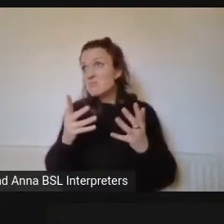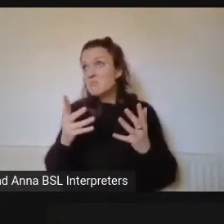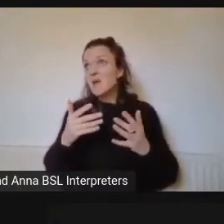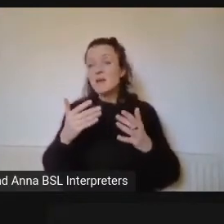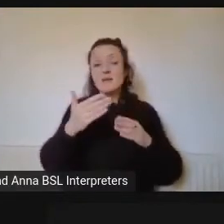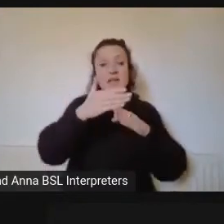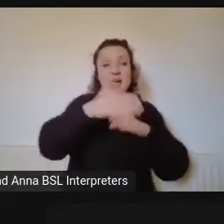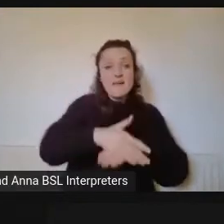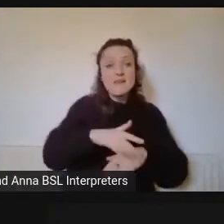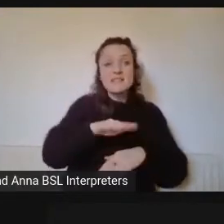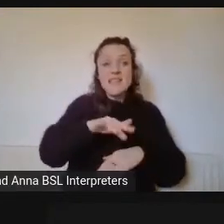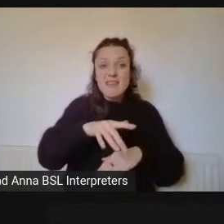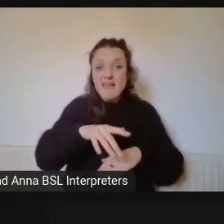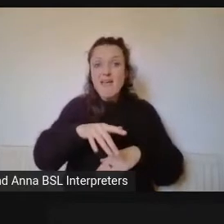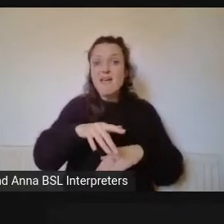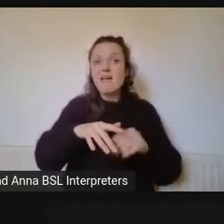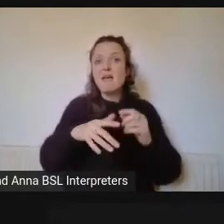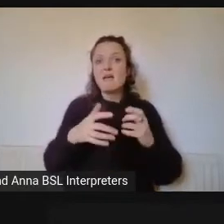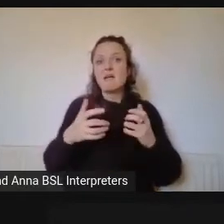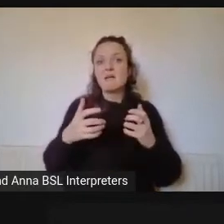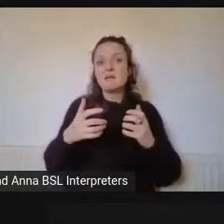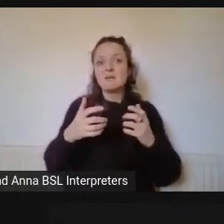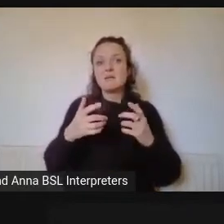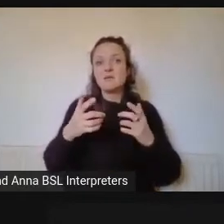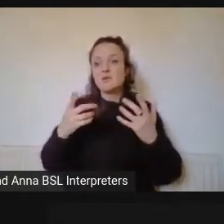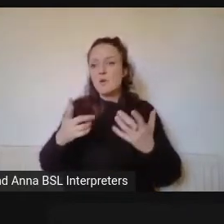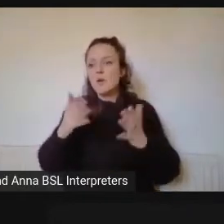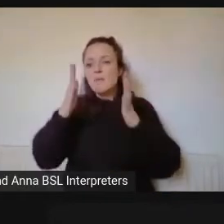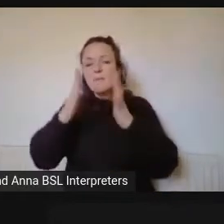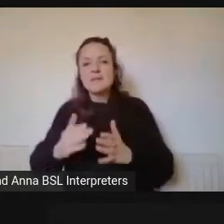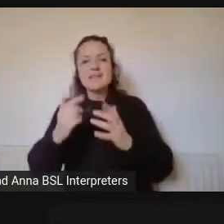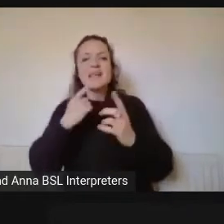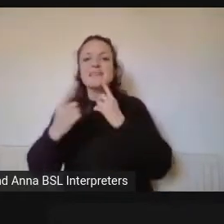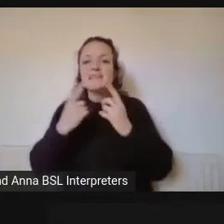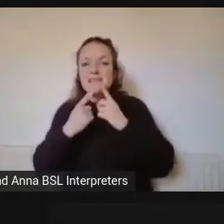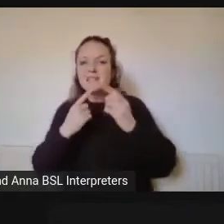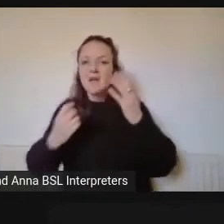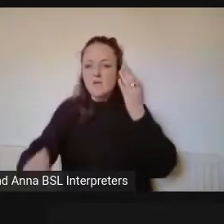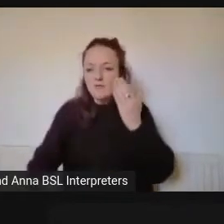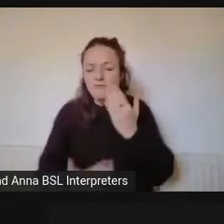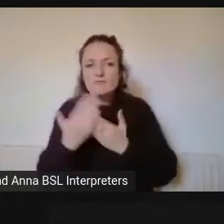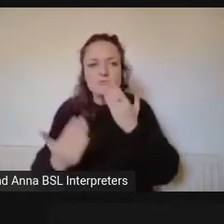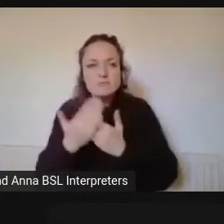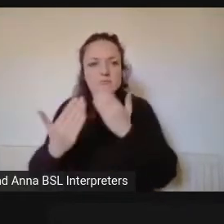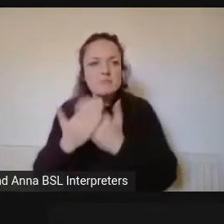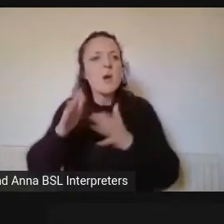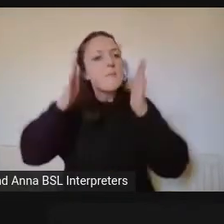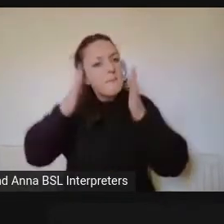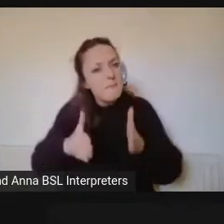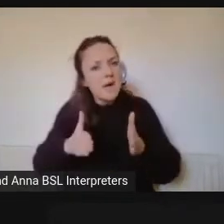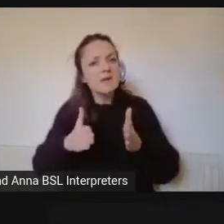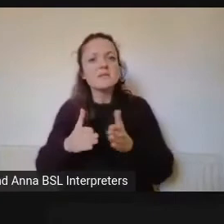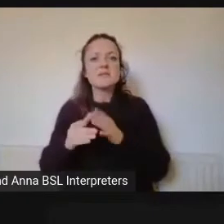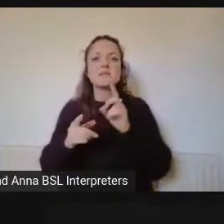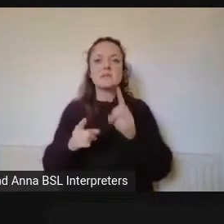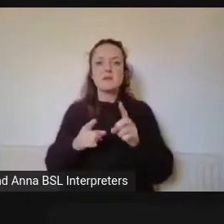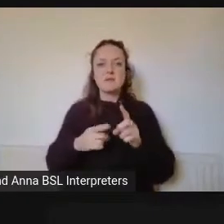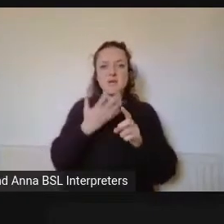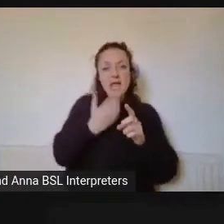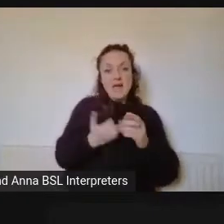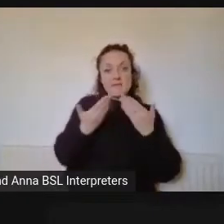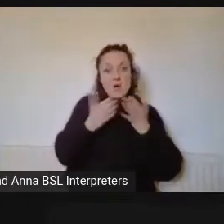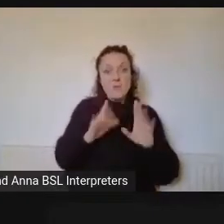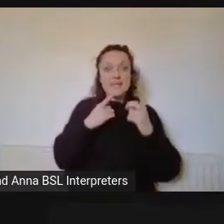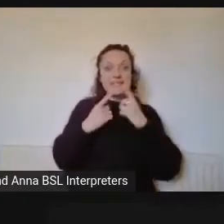or are required to keep data, fresh, so to speak. The fact that we sometimes, particularly with open data, the